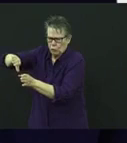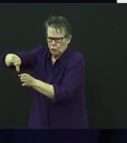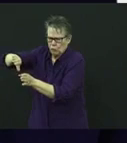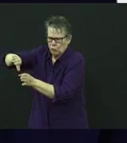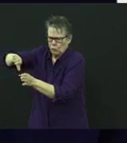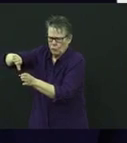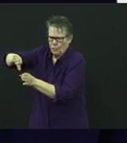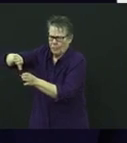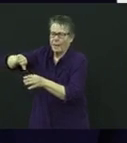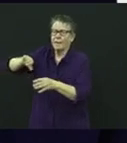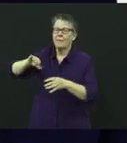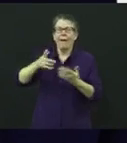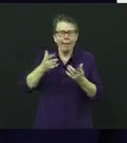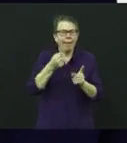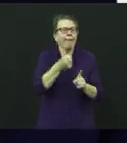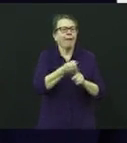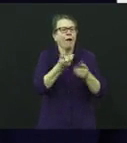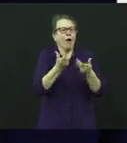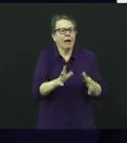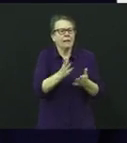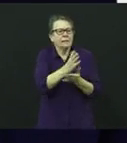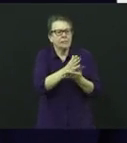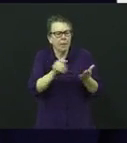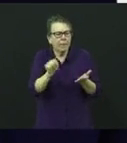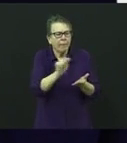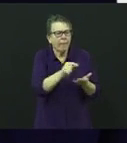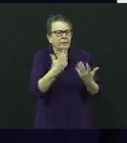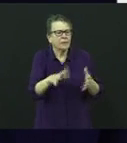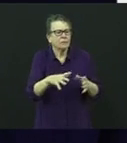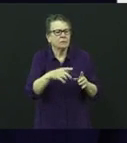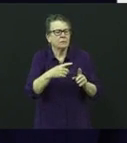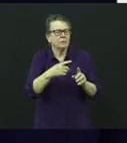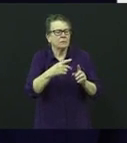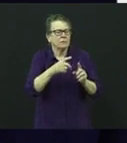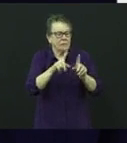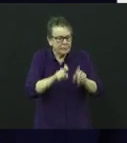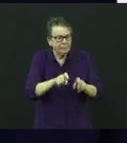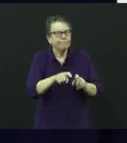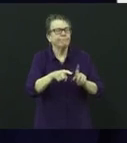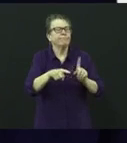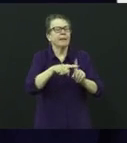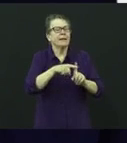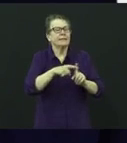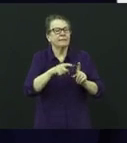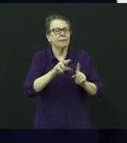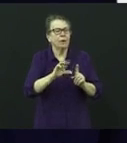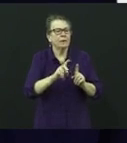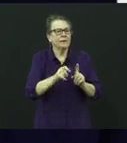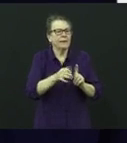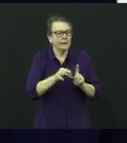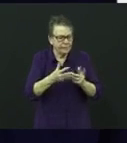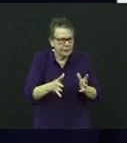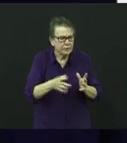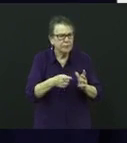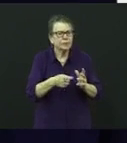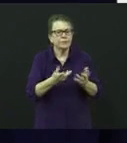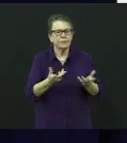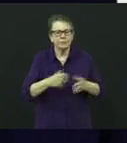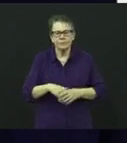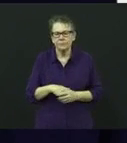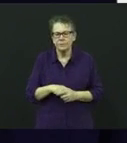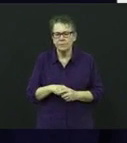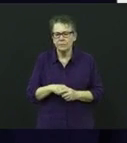Unfortunately, we've been monitoring the organization since Friday evening, and we are working with the sisters that own and take